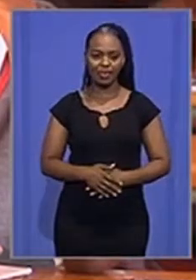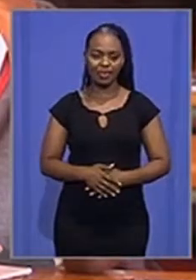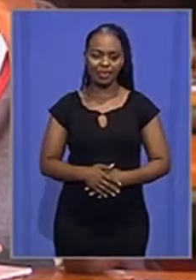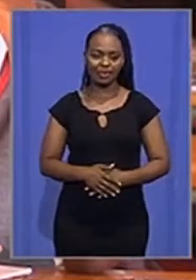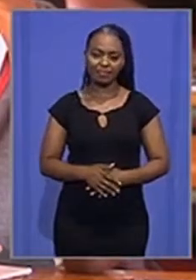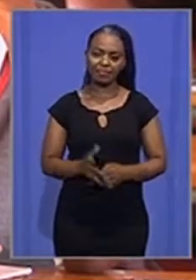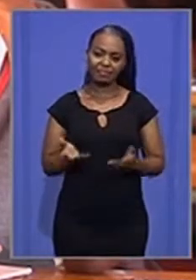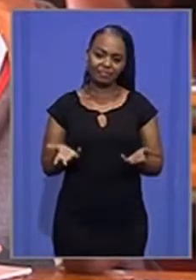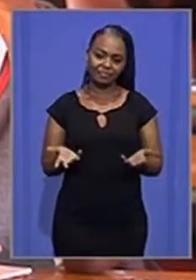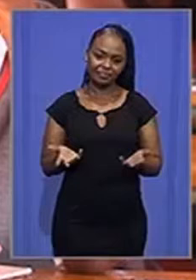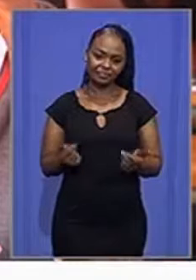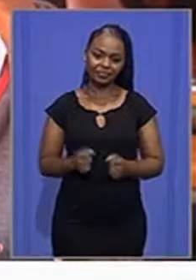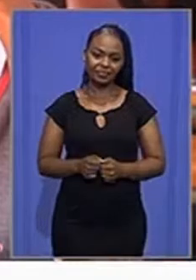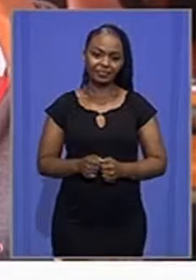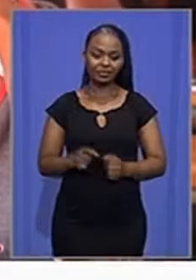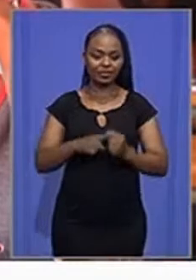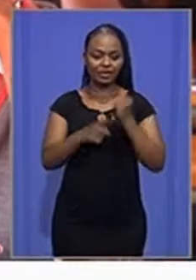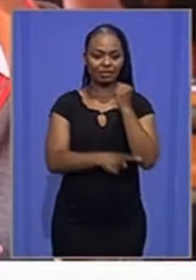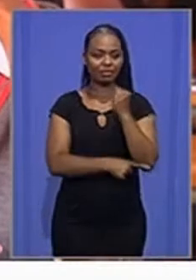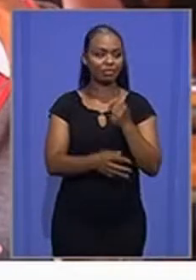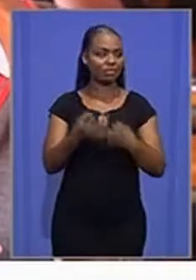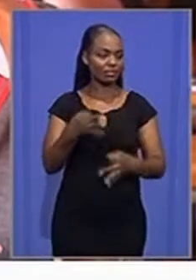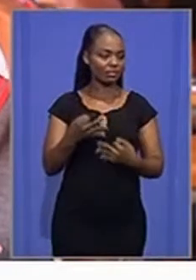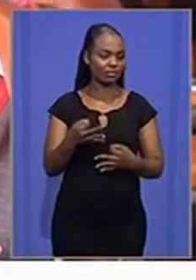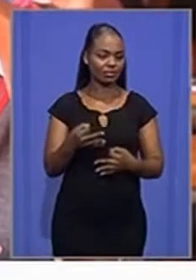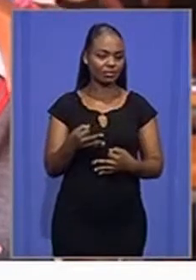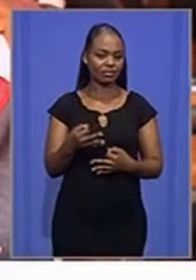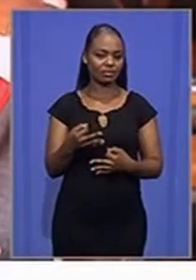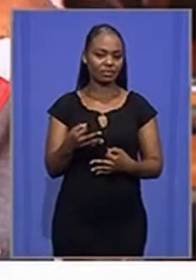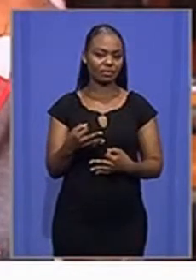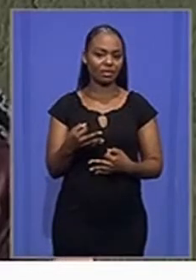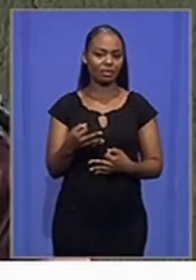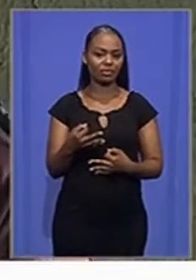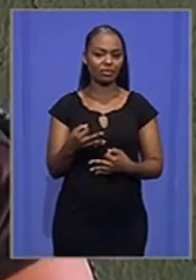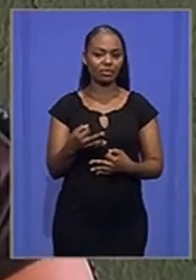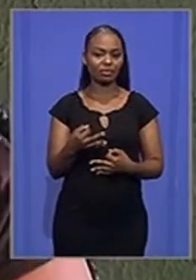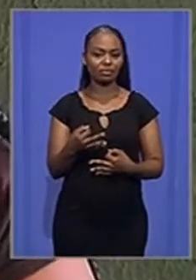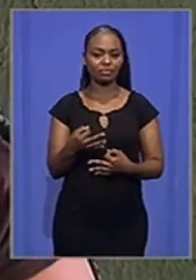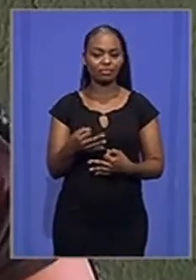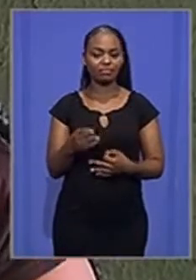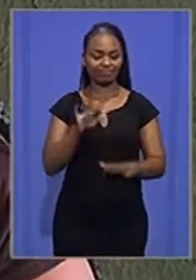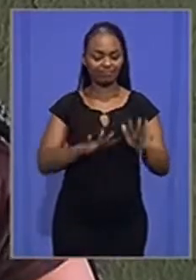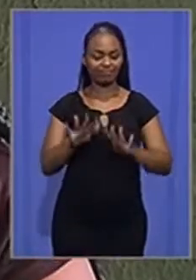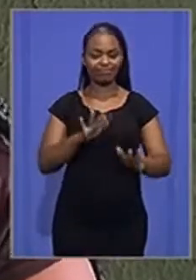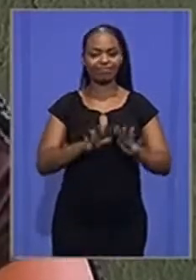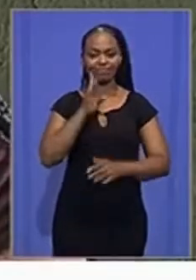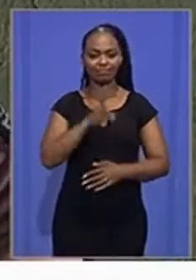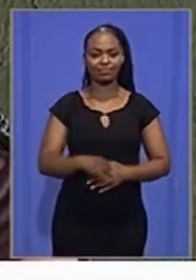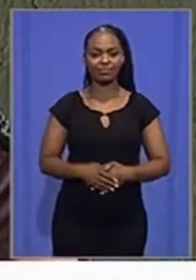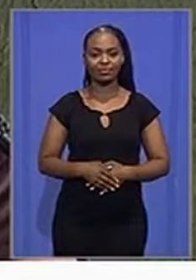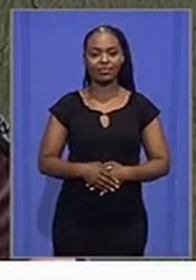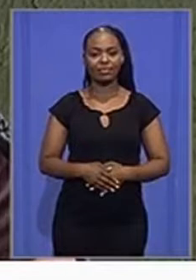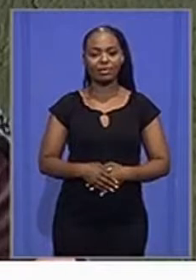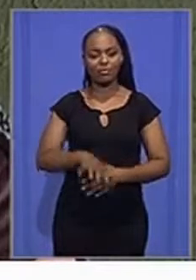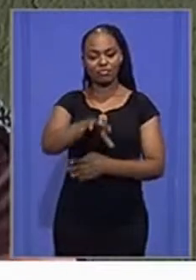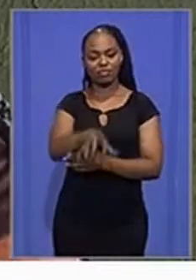Because the last paper, I think I really worked hard. Government, I think it's best I a provincial